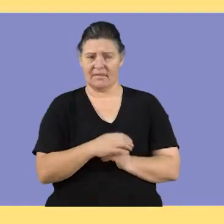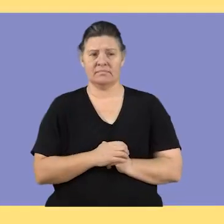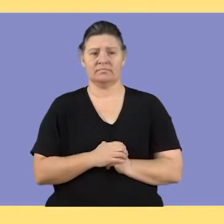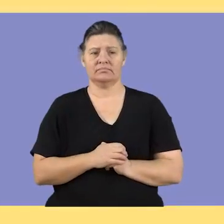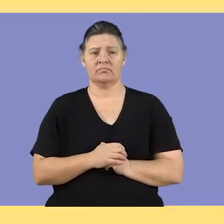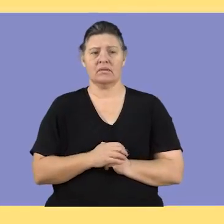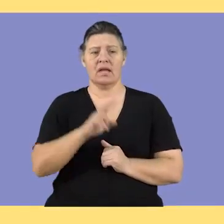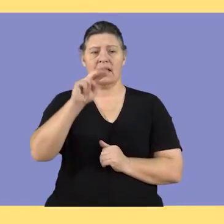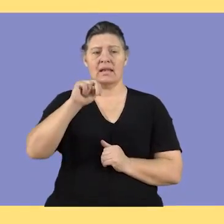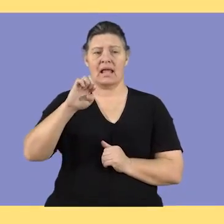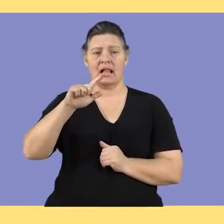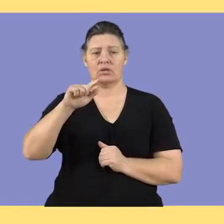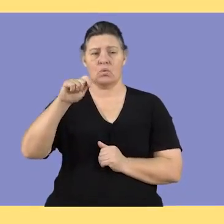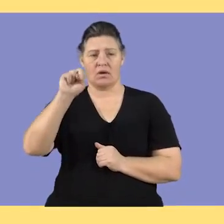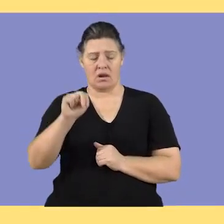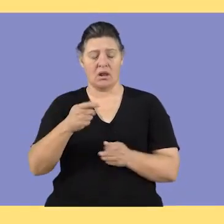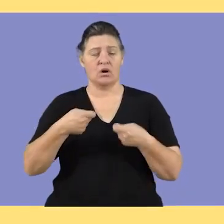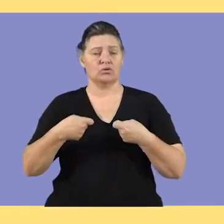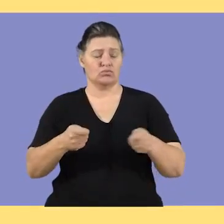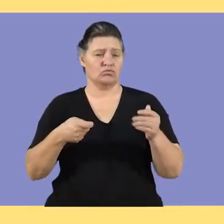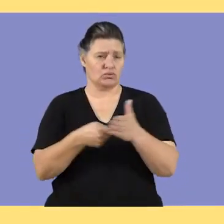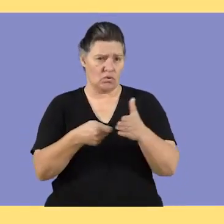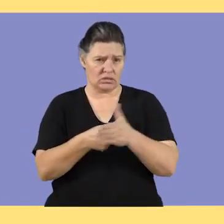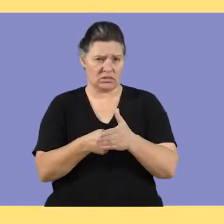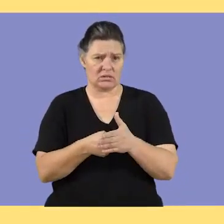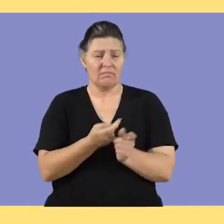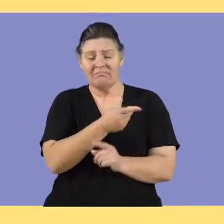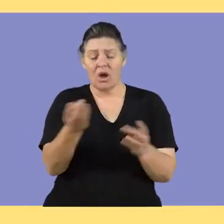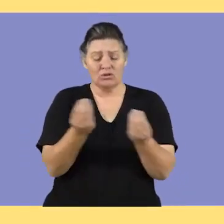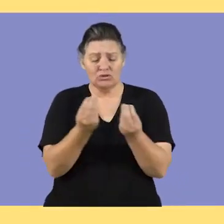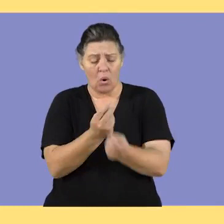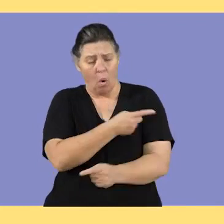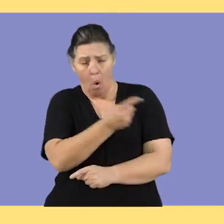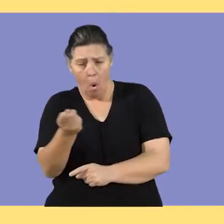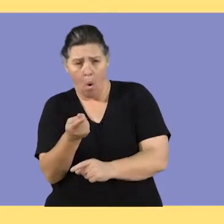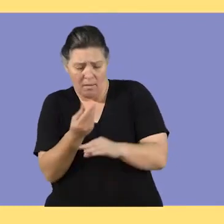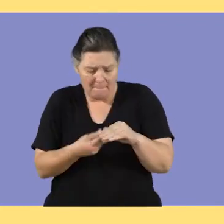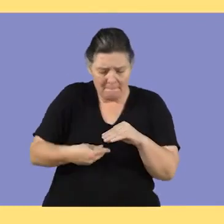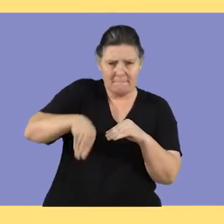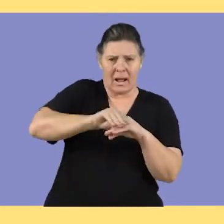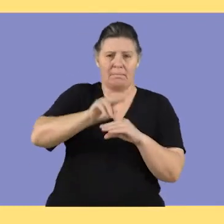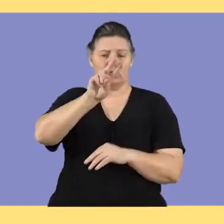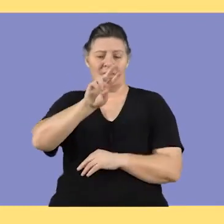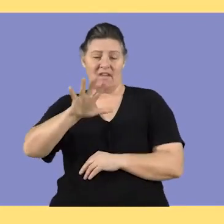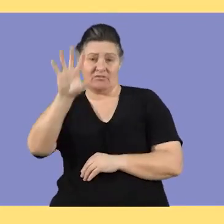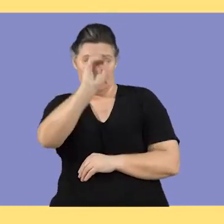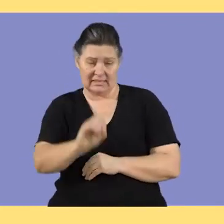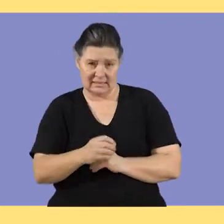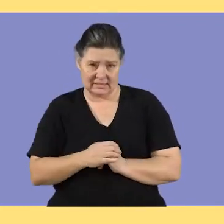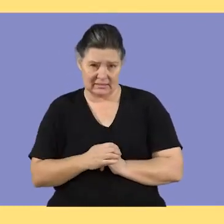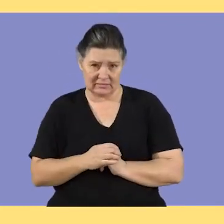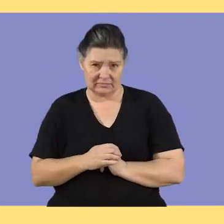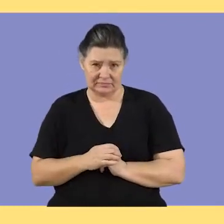you reads, Neutral stores mark up all their stock at 25%. So this is my markup